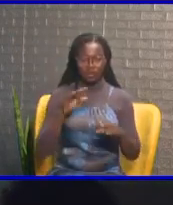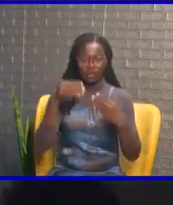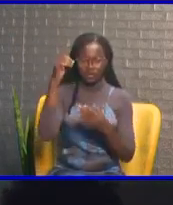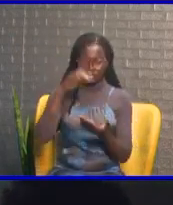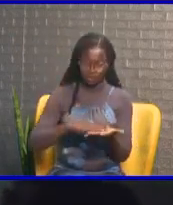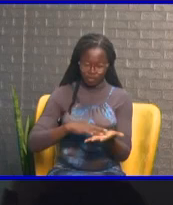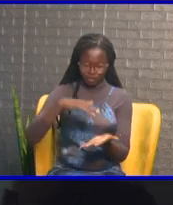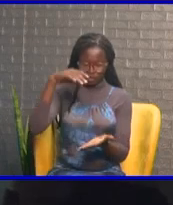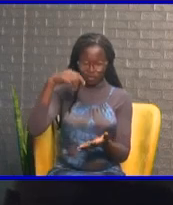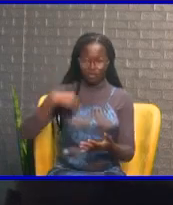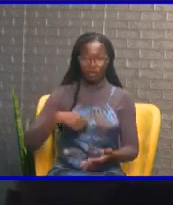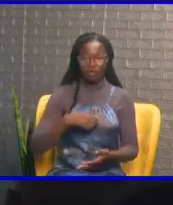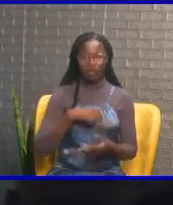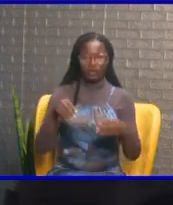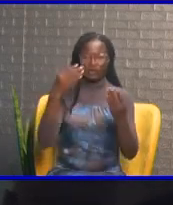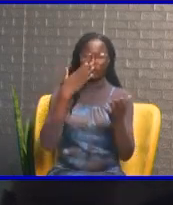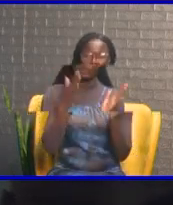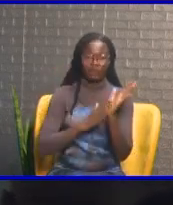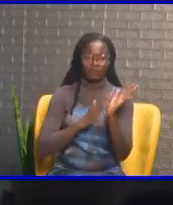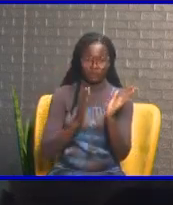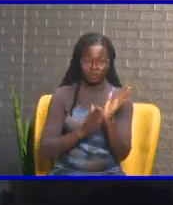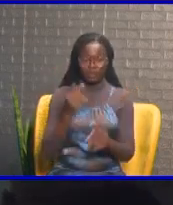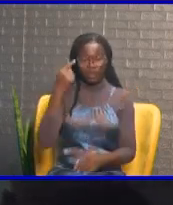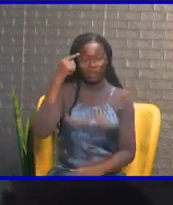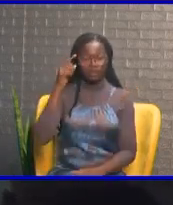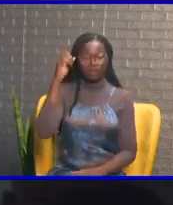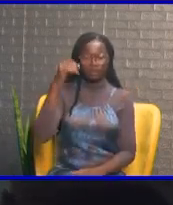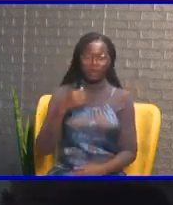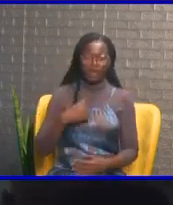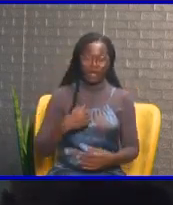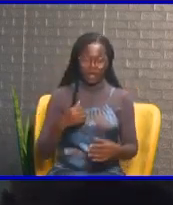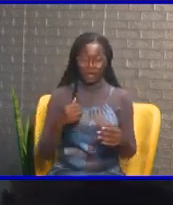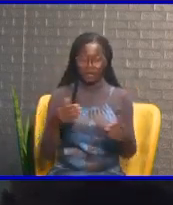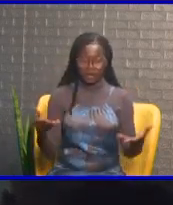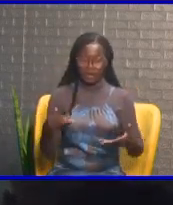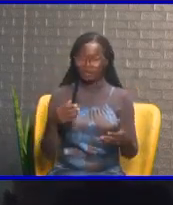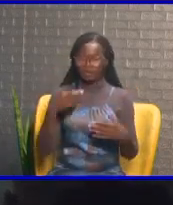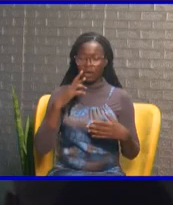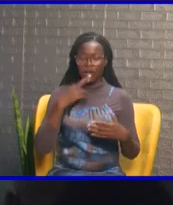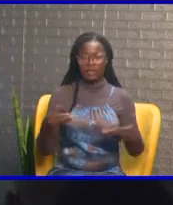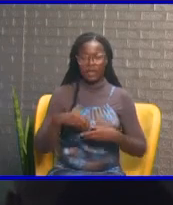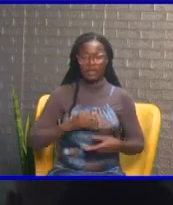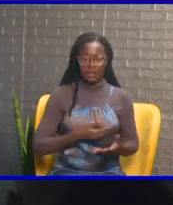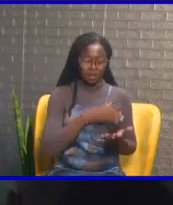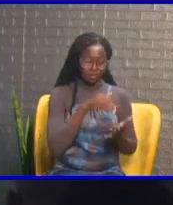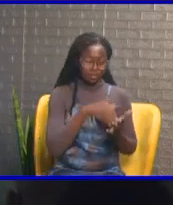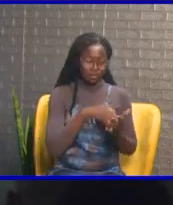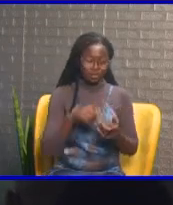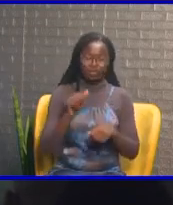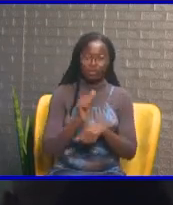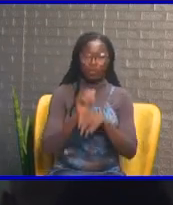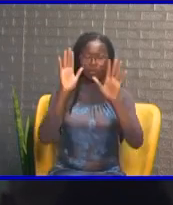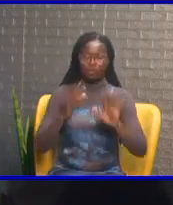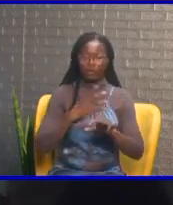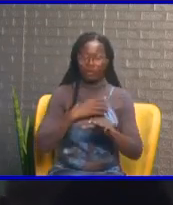glory, we give you all the praise, for you are set in our midst to work miracles, to stretch forth your